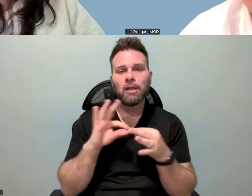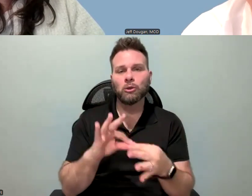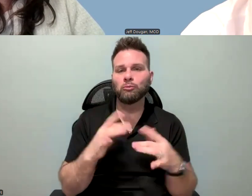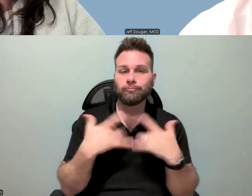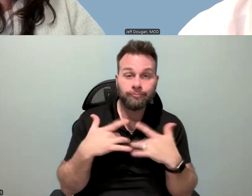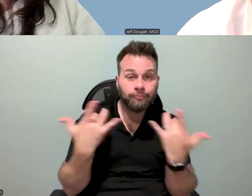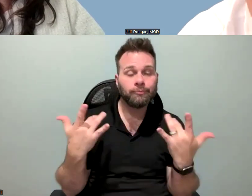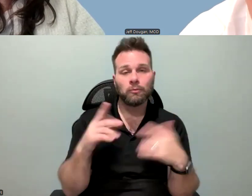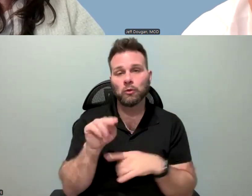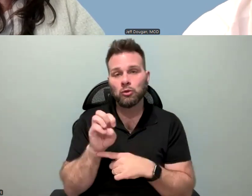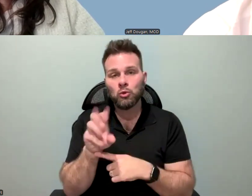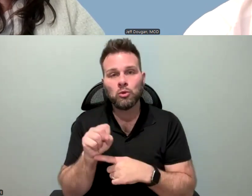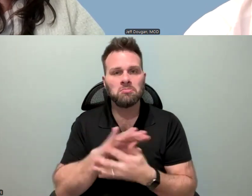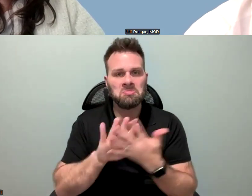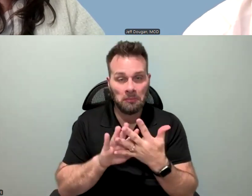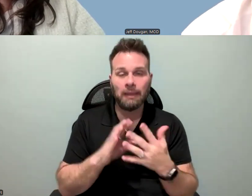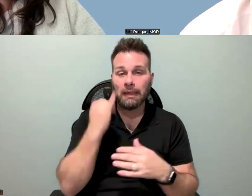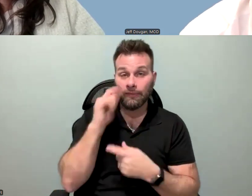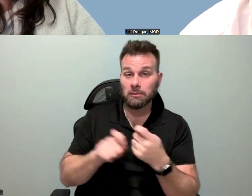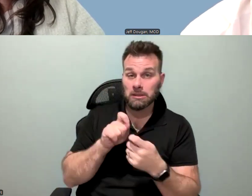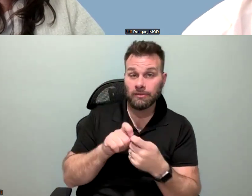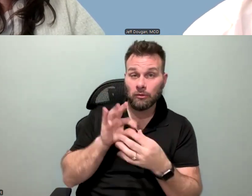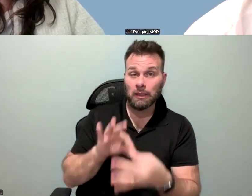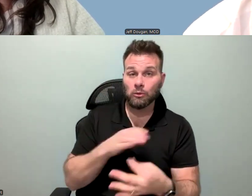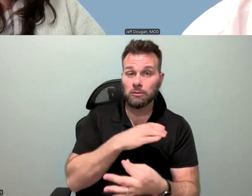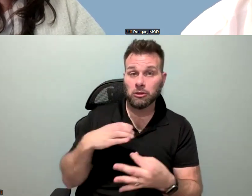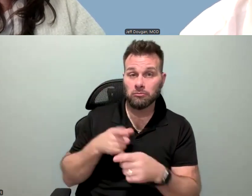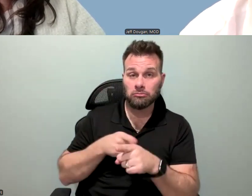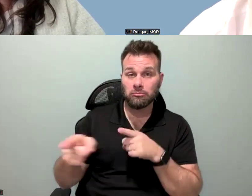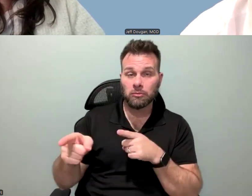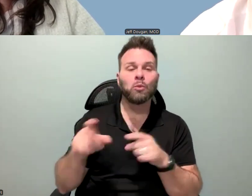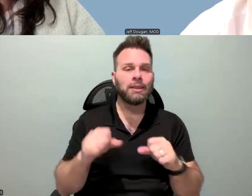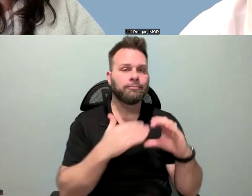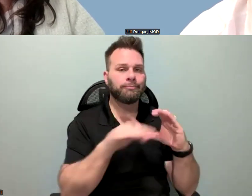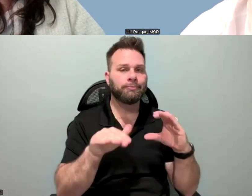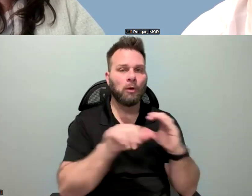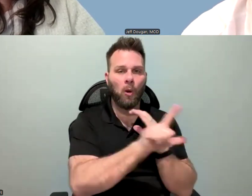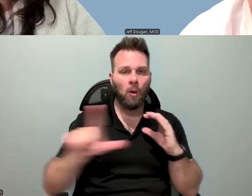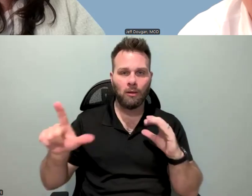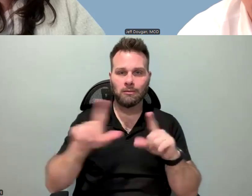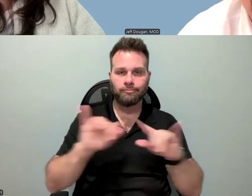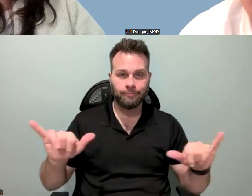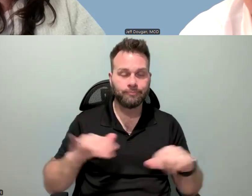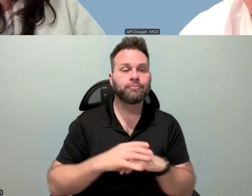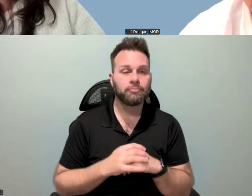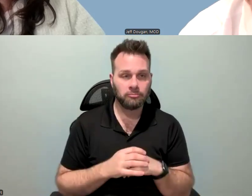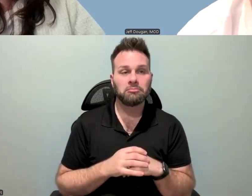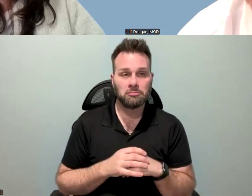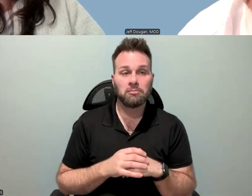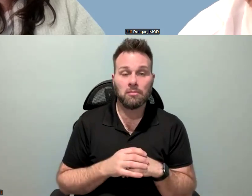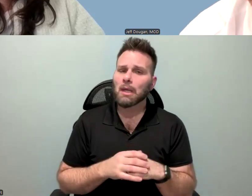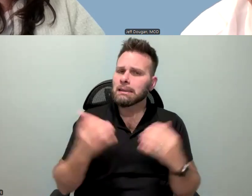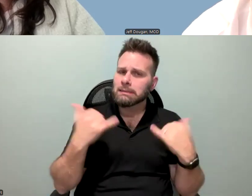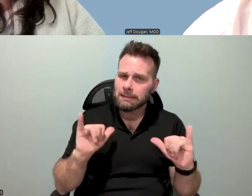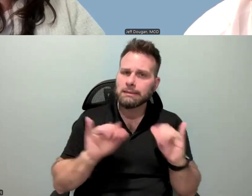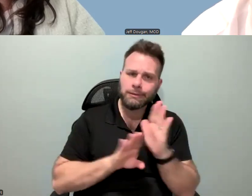updates and things. So if it's specific for commissions, we can tailor that to commissions. So I think it's something that we are still working